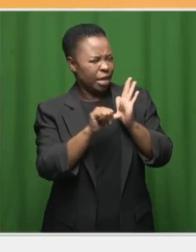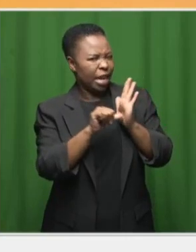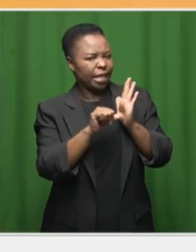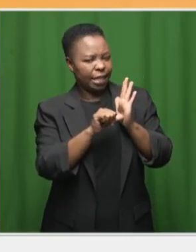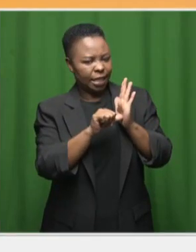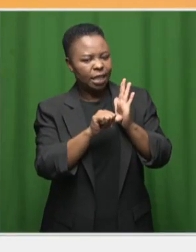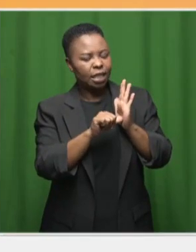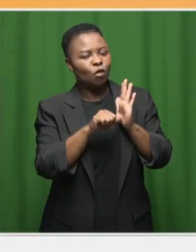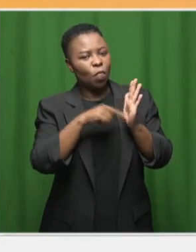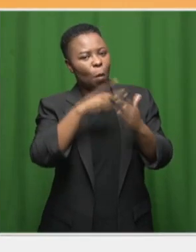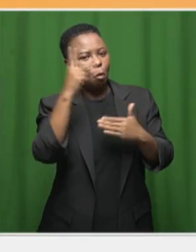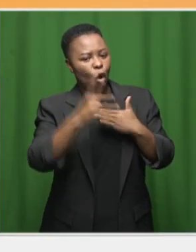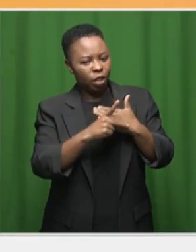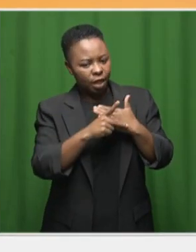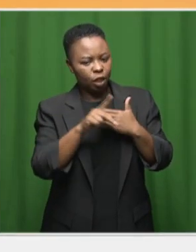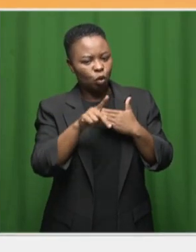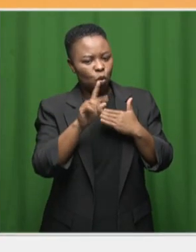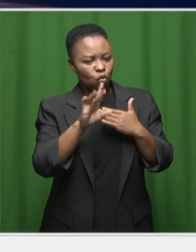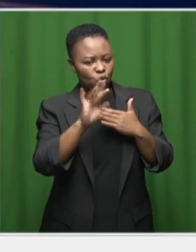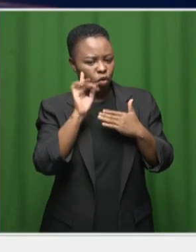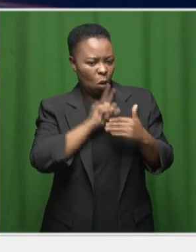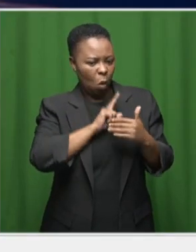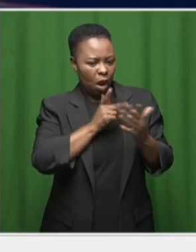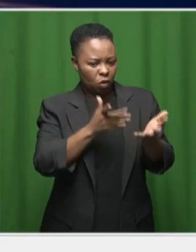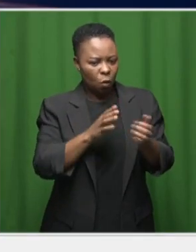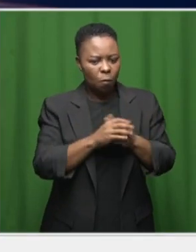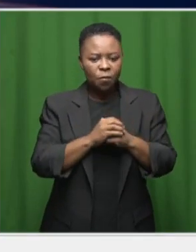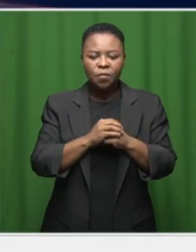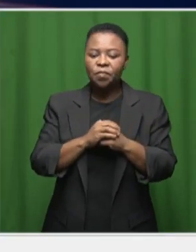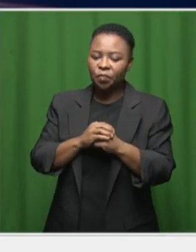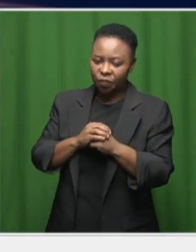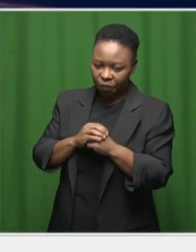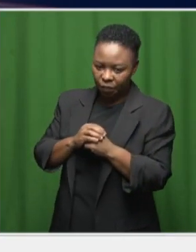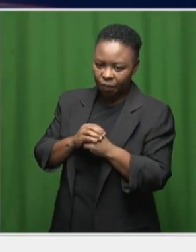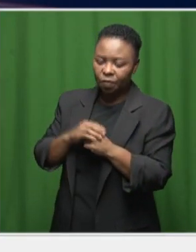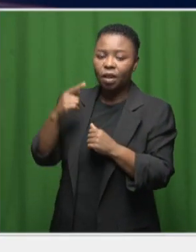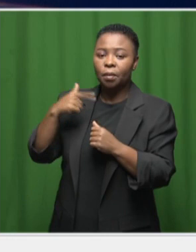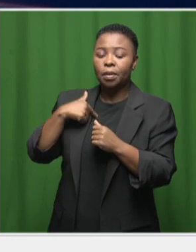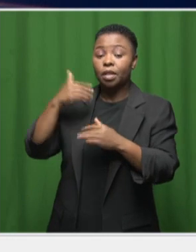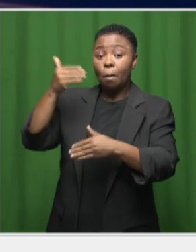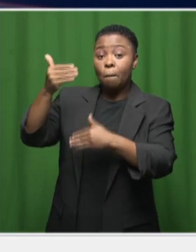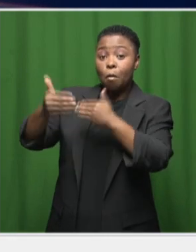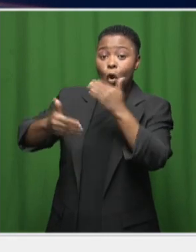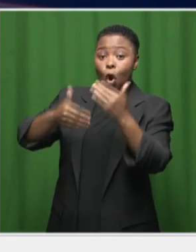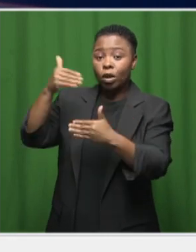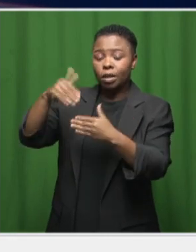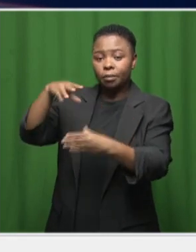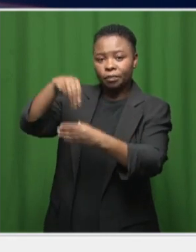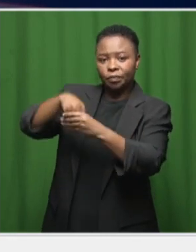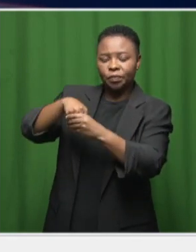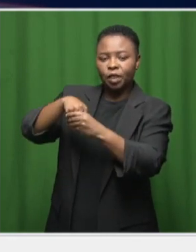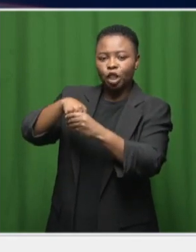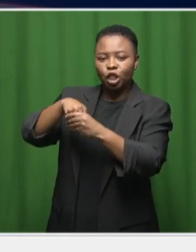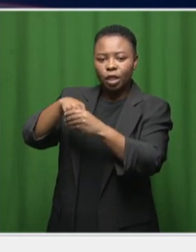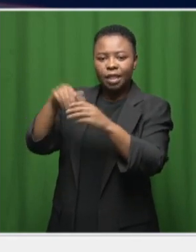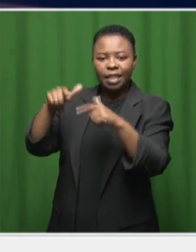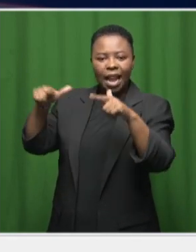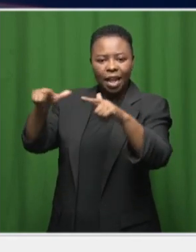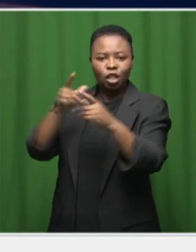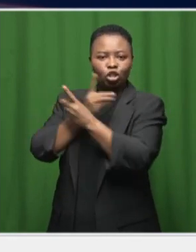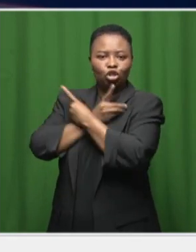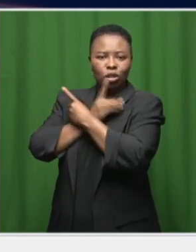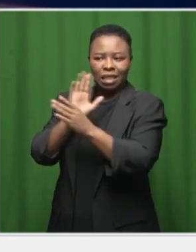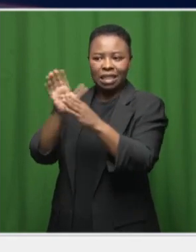entire project? When I got to be part of the process with the Jazz Land, when they were having their